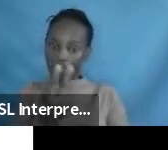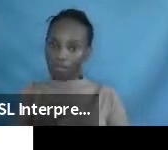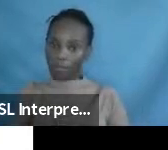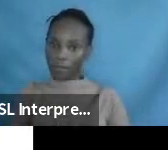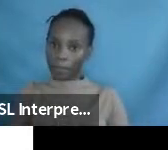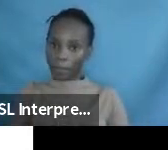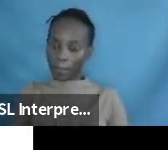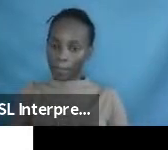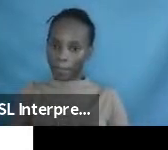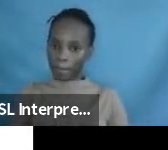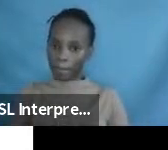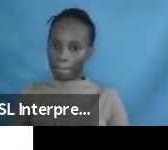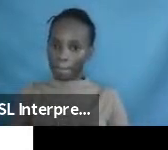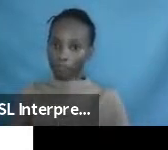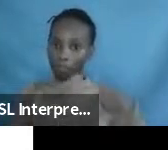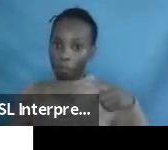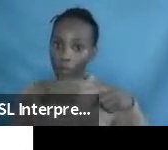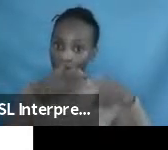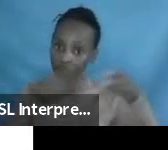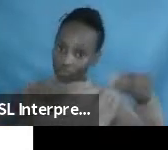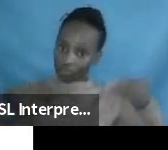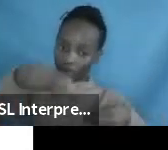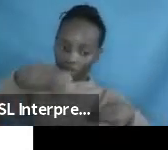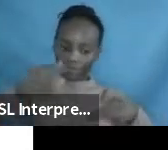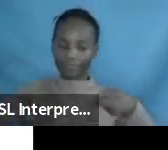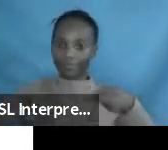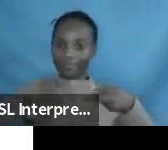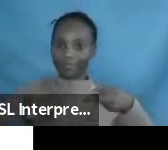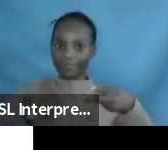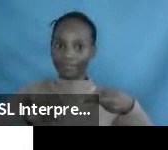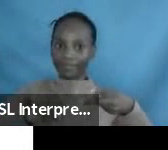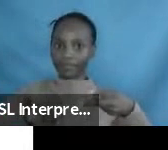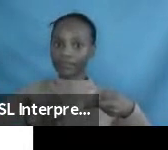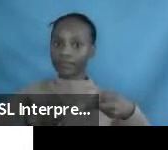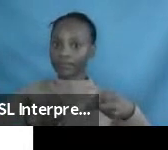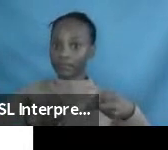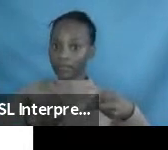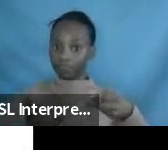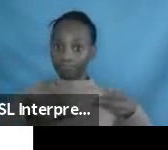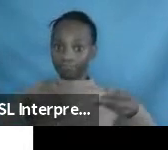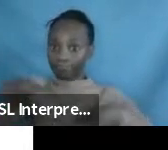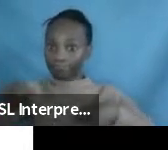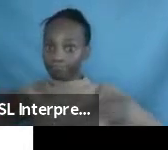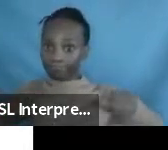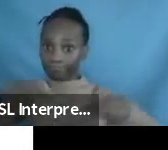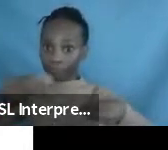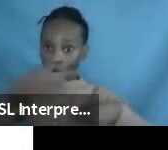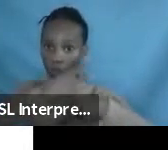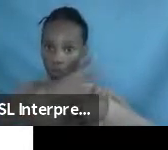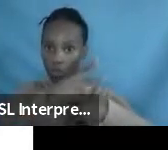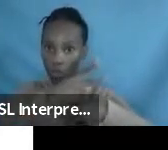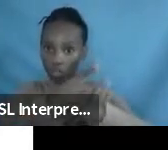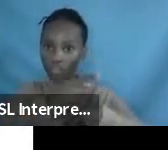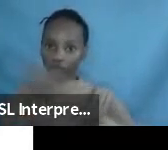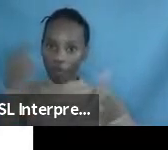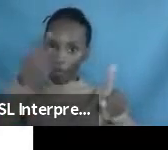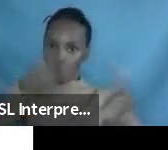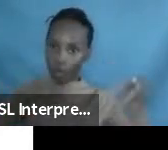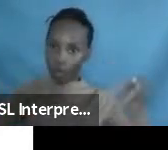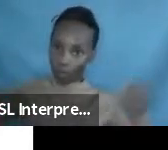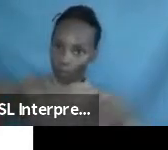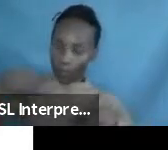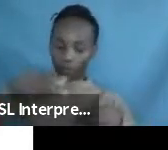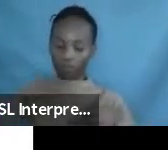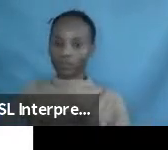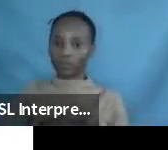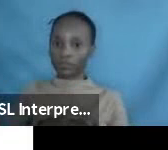trade, distributing infringing goods for the purpose of trade and other purposes, importing infringing goods into or through